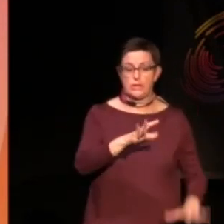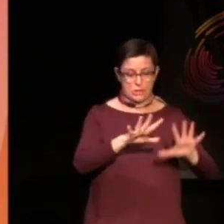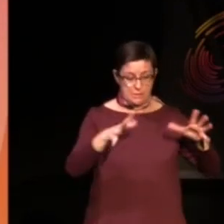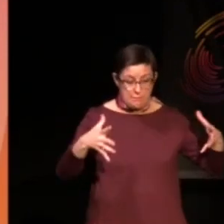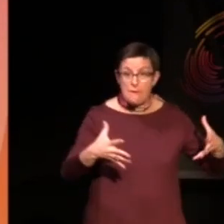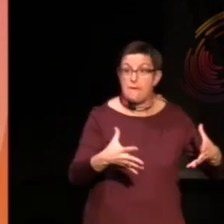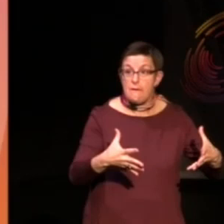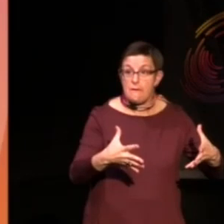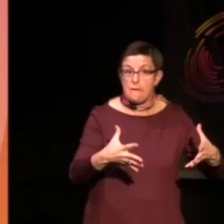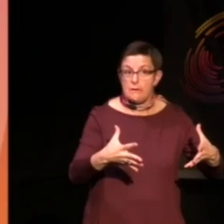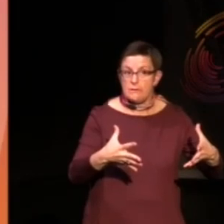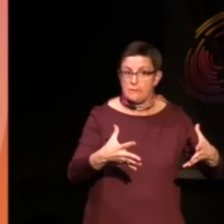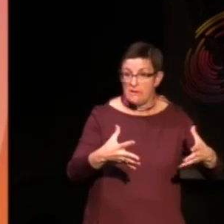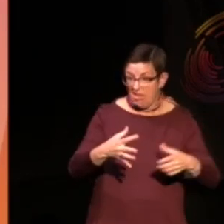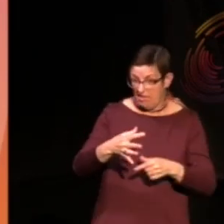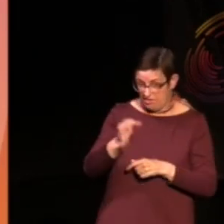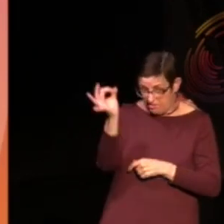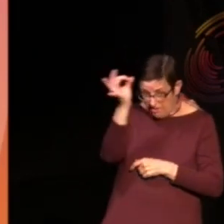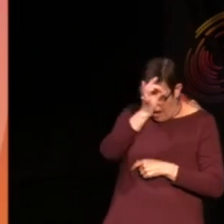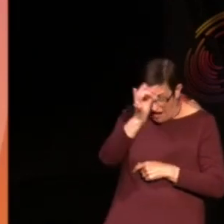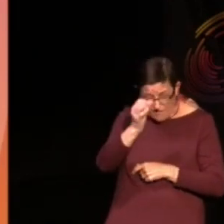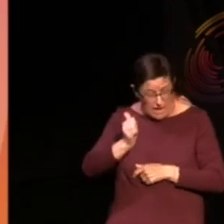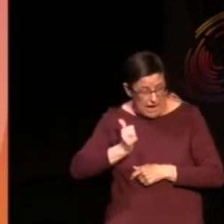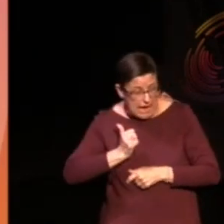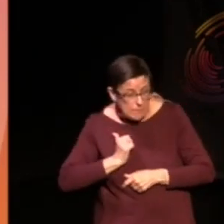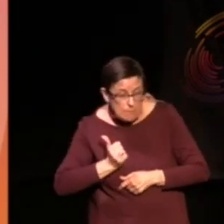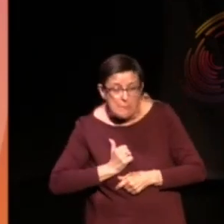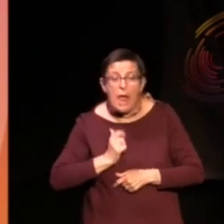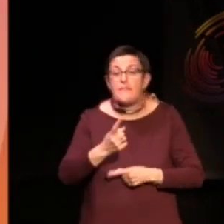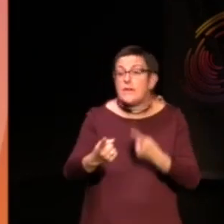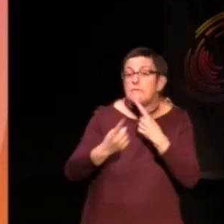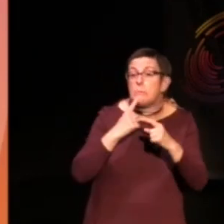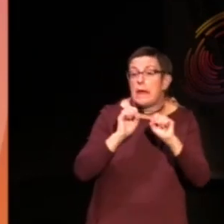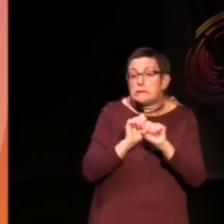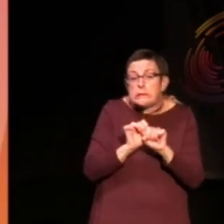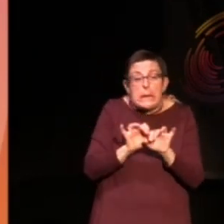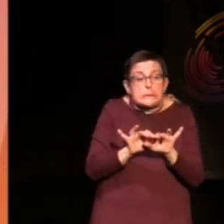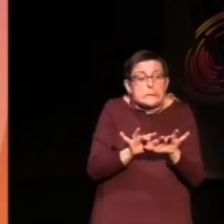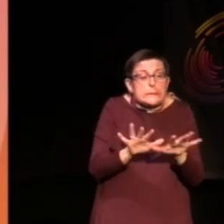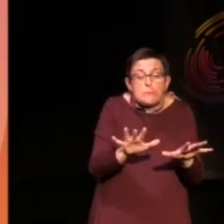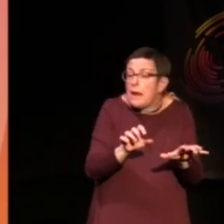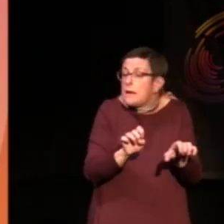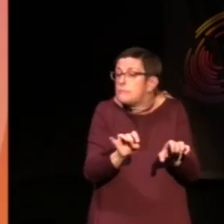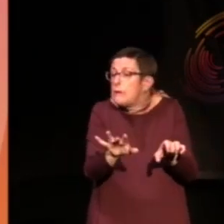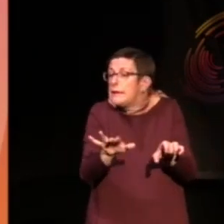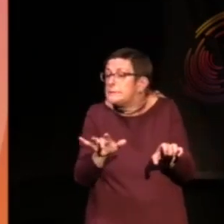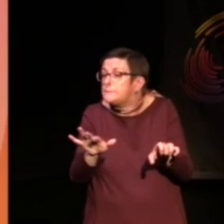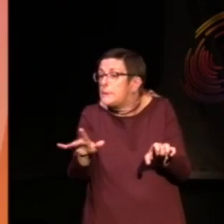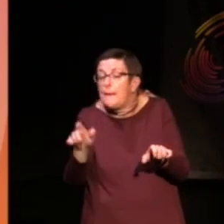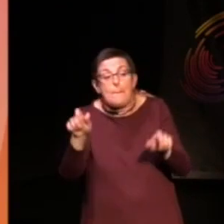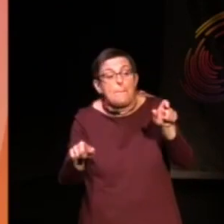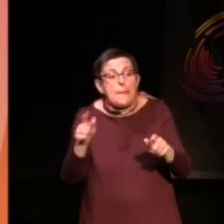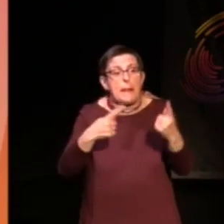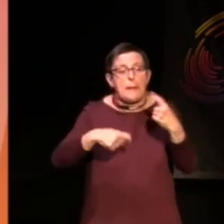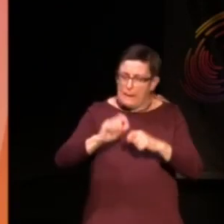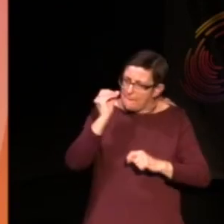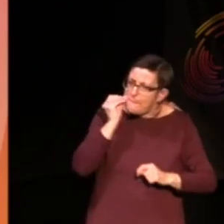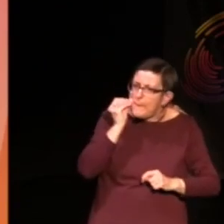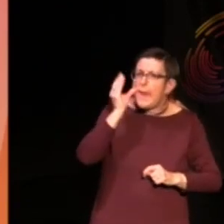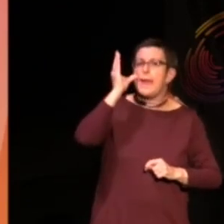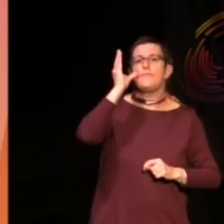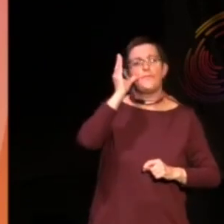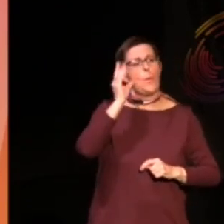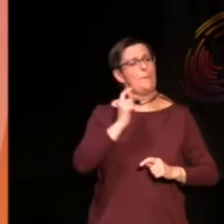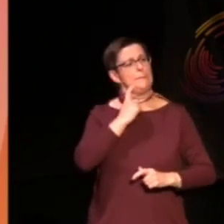naive expectation that if you could only spread information freely beyond borders, people would become informed